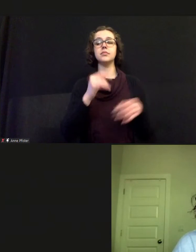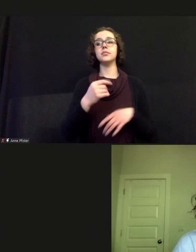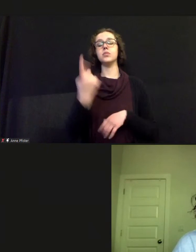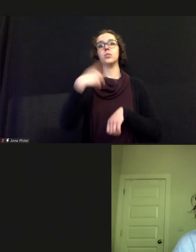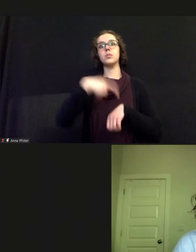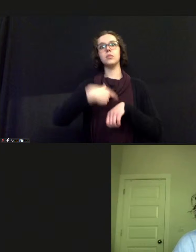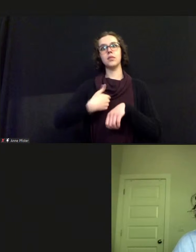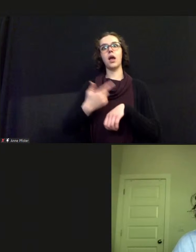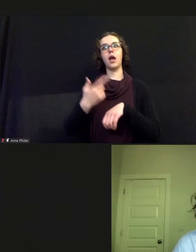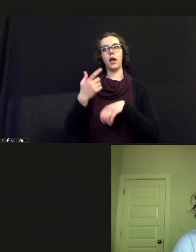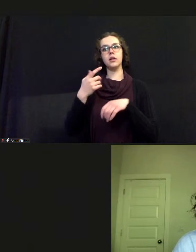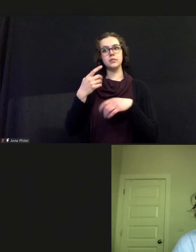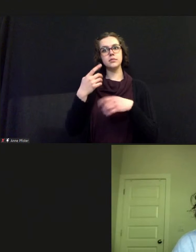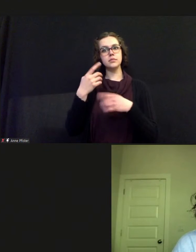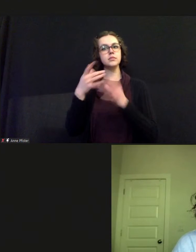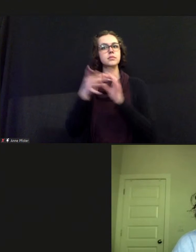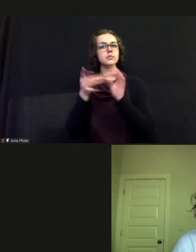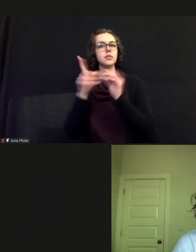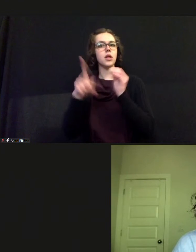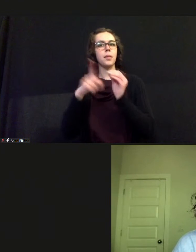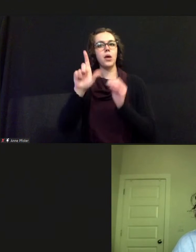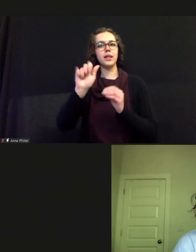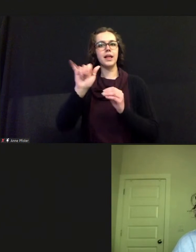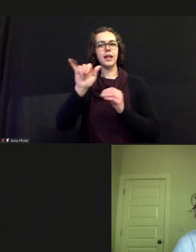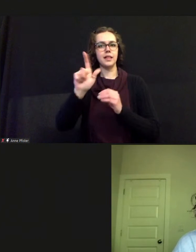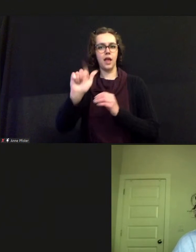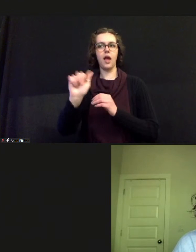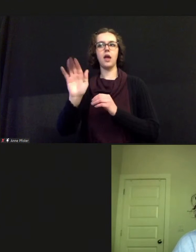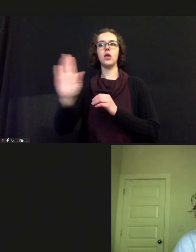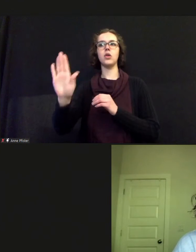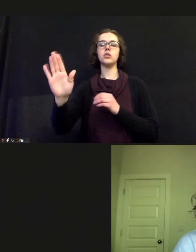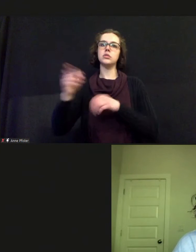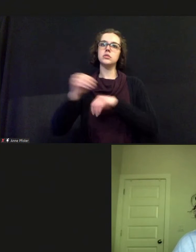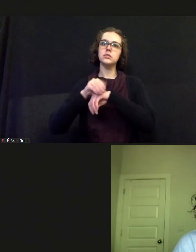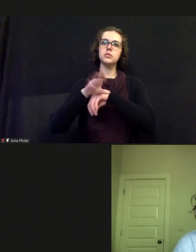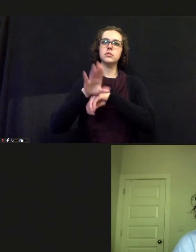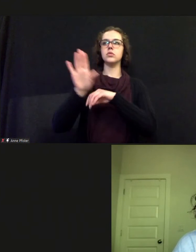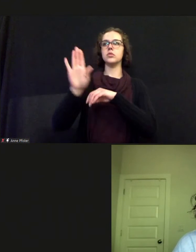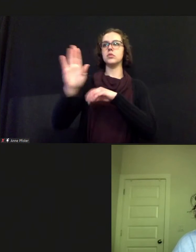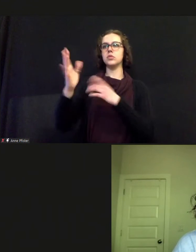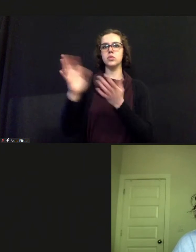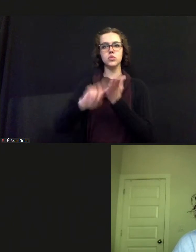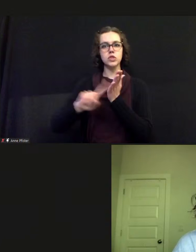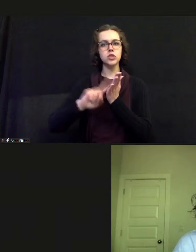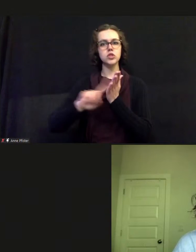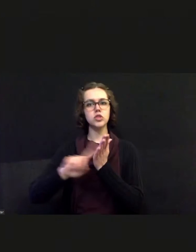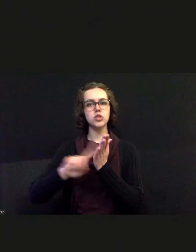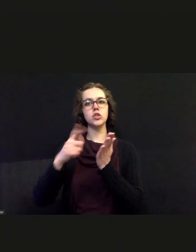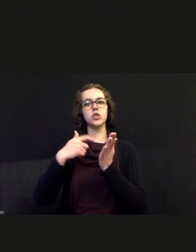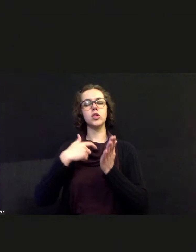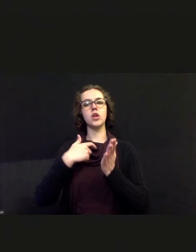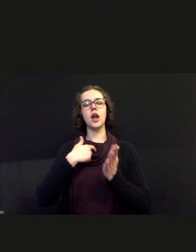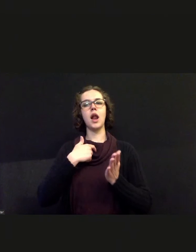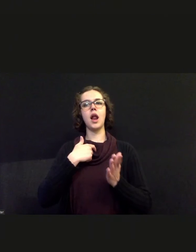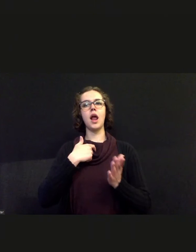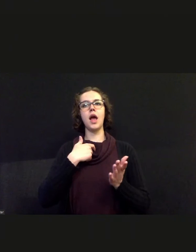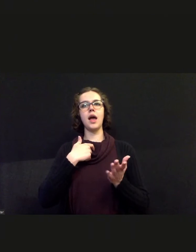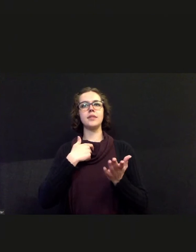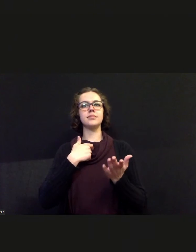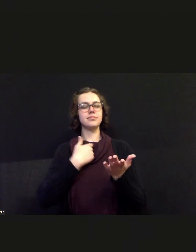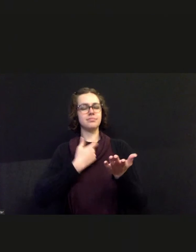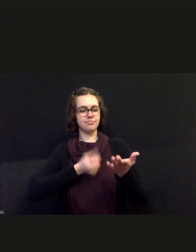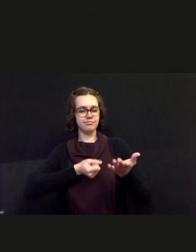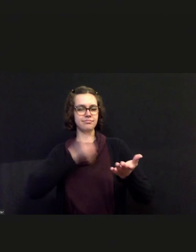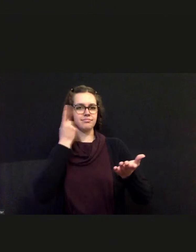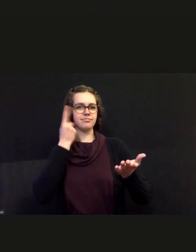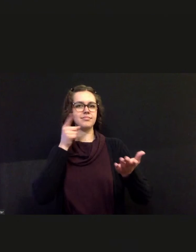about Leila's influence and legacy broadly, but also I will just add that personally, I fully echo your sentiment